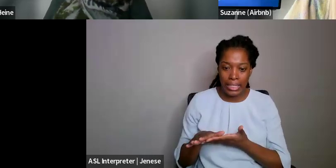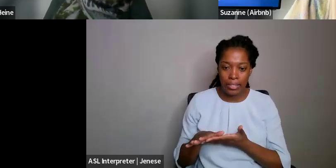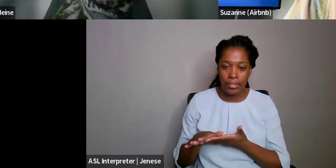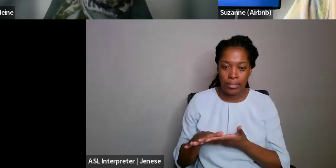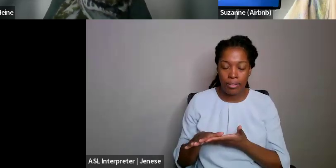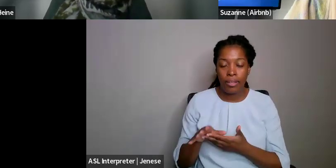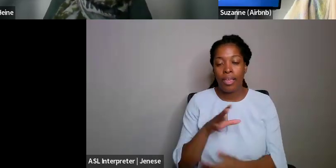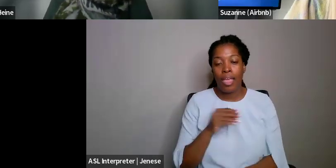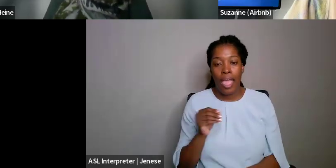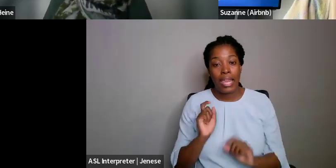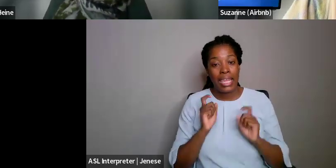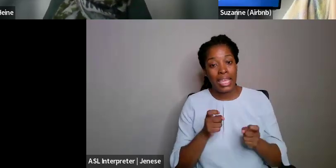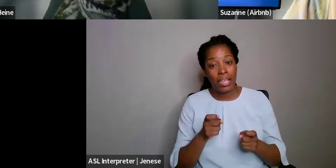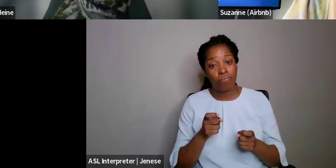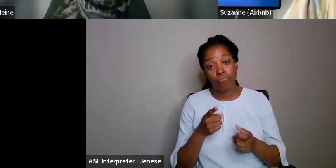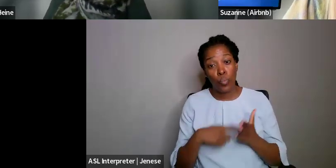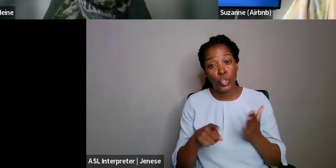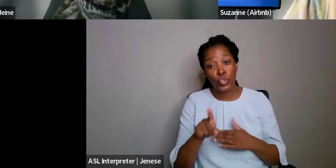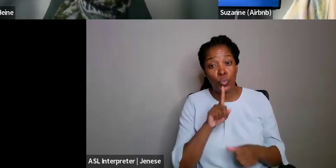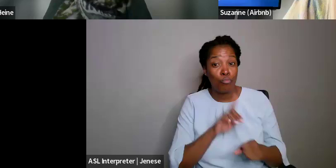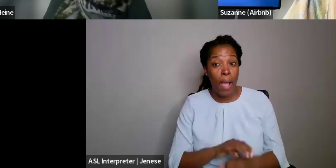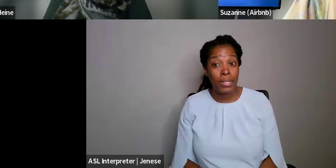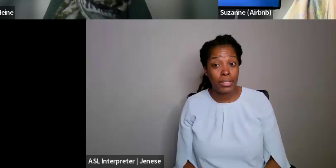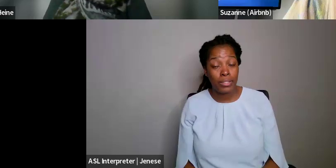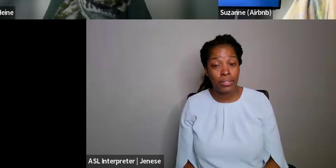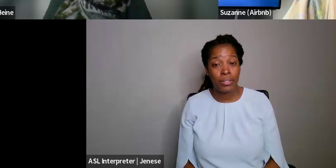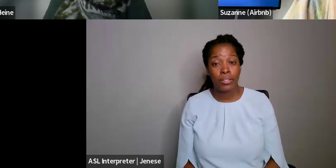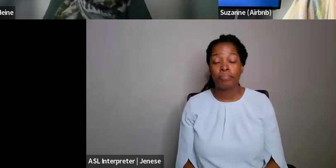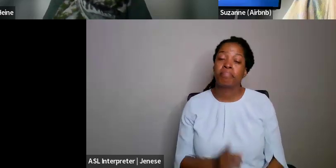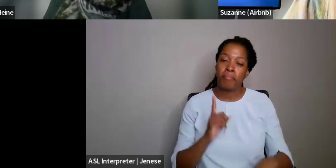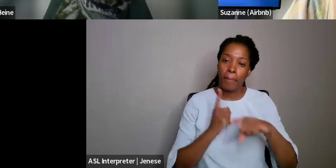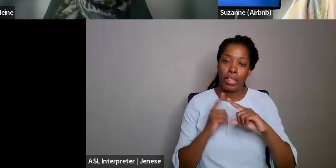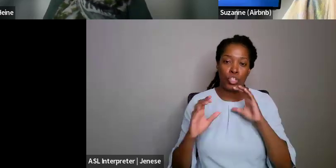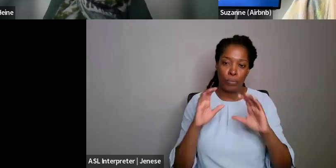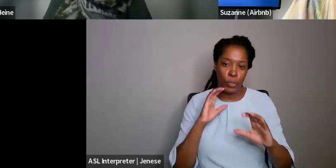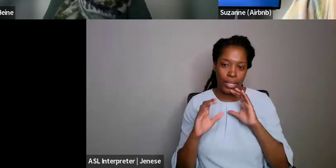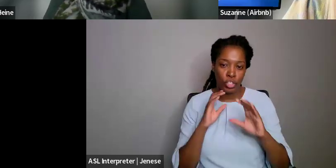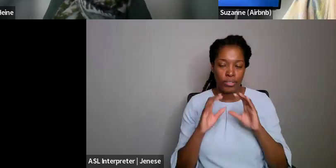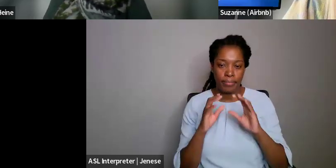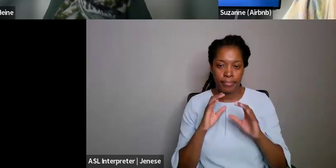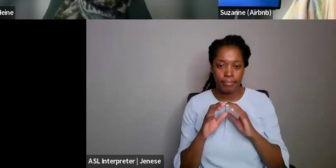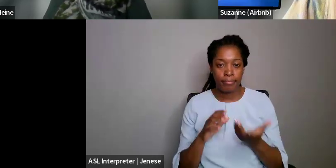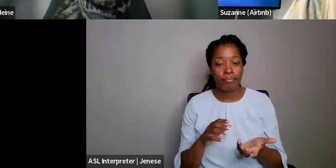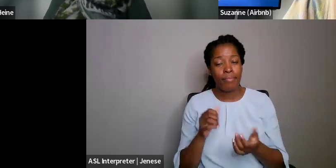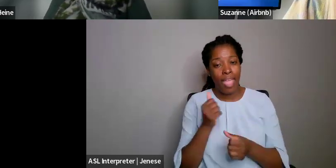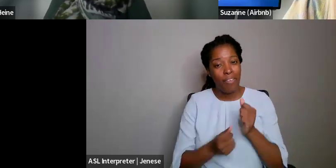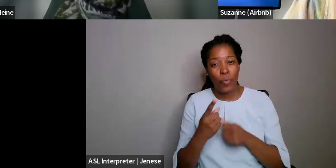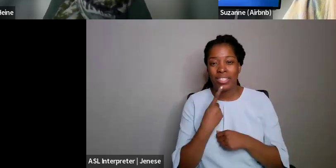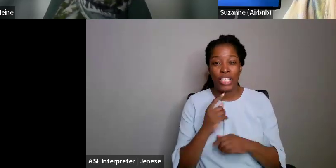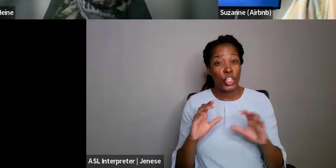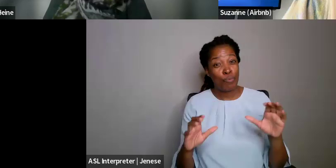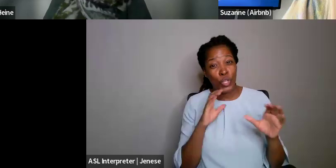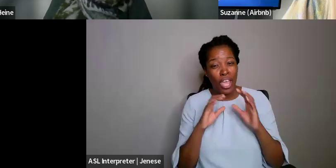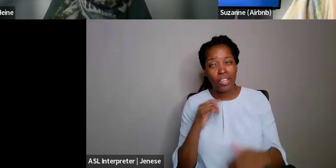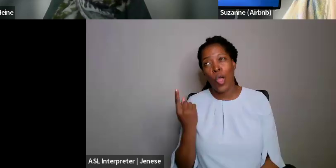and giving what you promised. But communication, everybody says that communication is such a cliche, but in